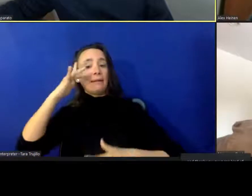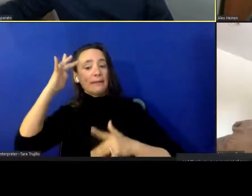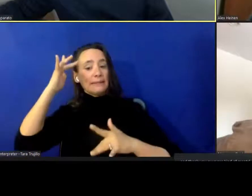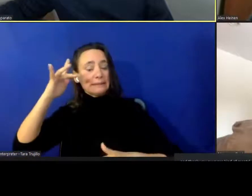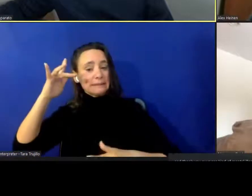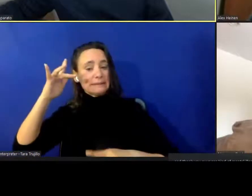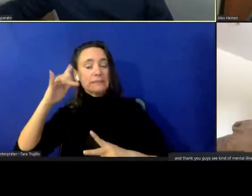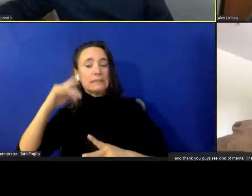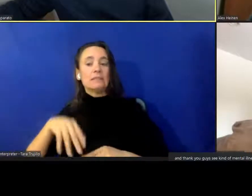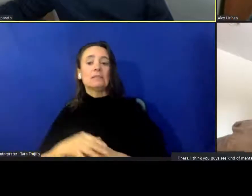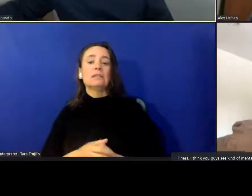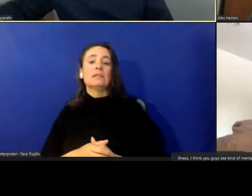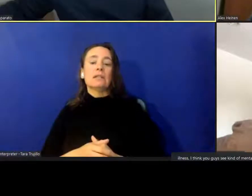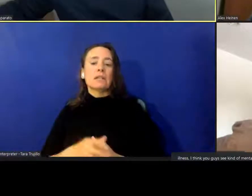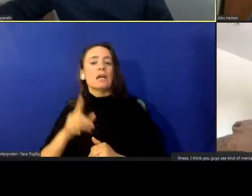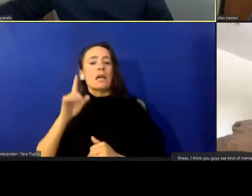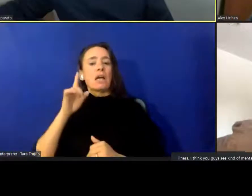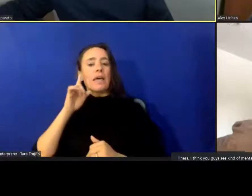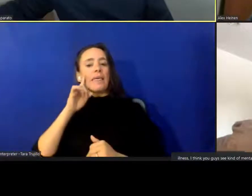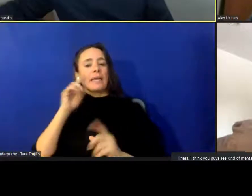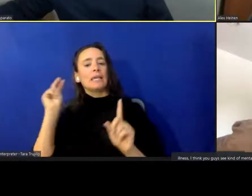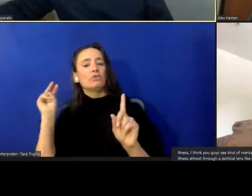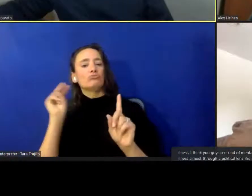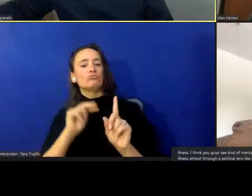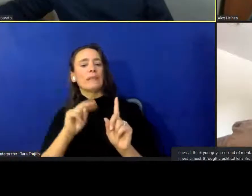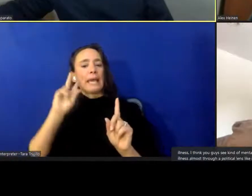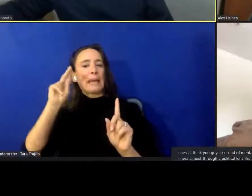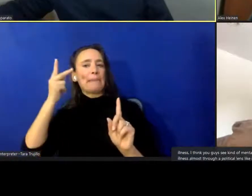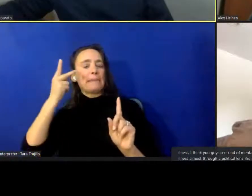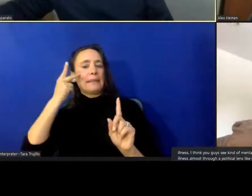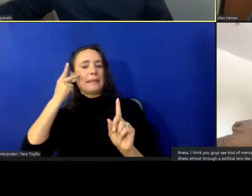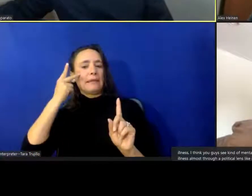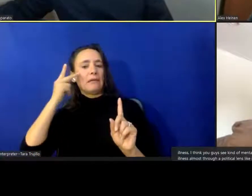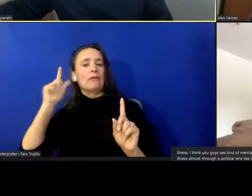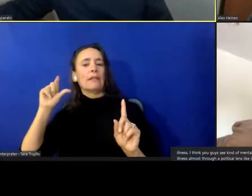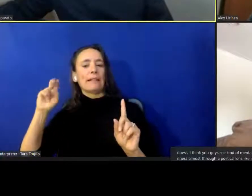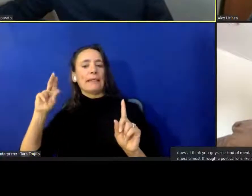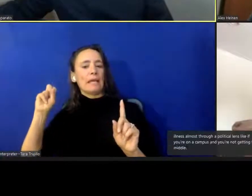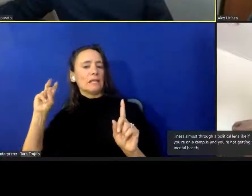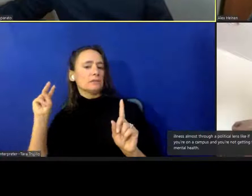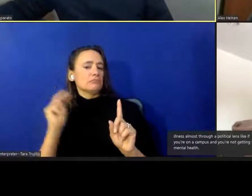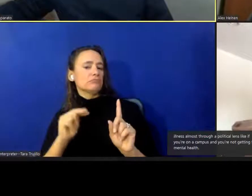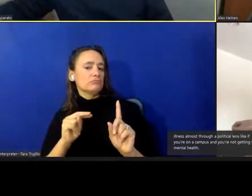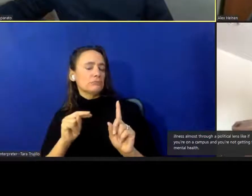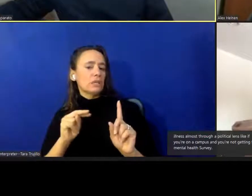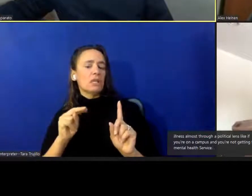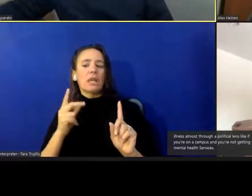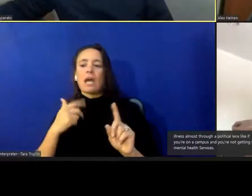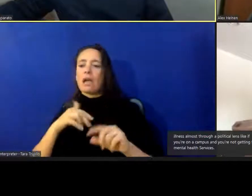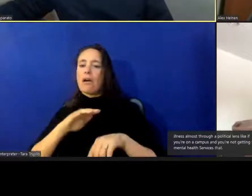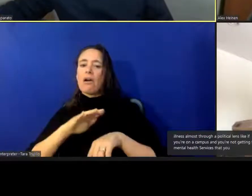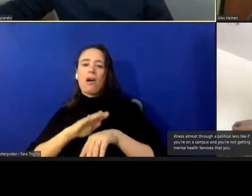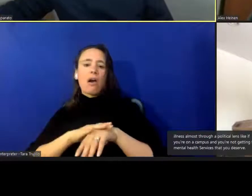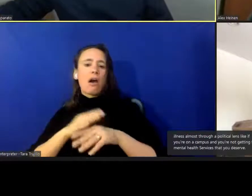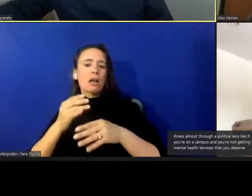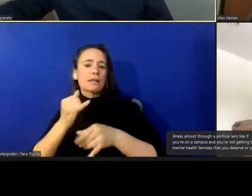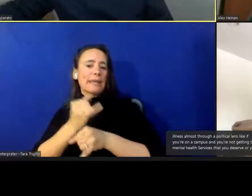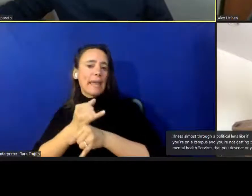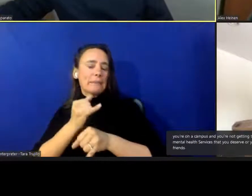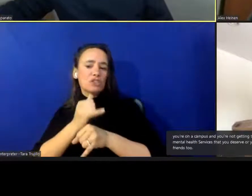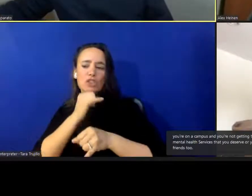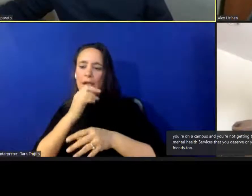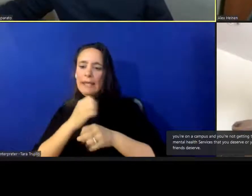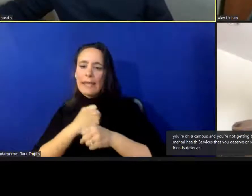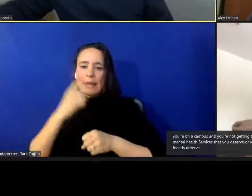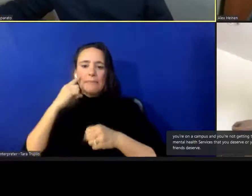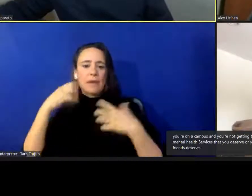mental illness almost through a political lens. Like if you're on a campus and you're not getting the mental health services that you deserve or your friends